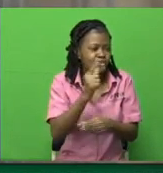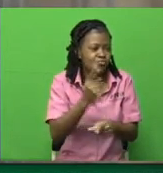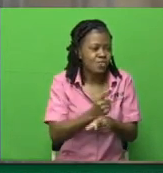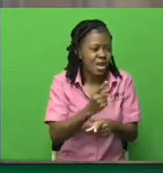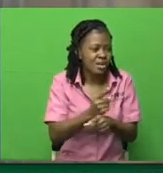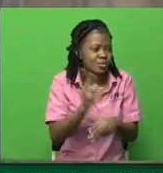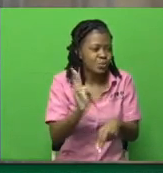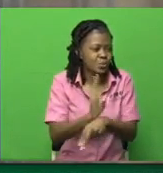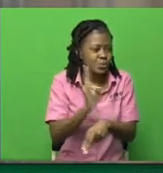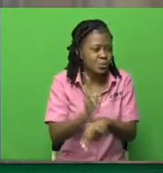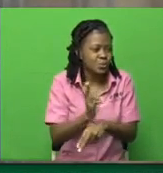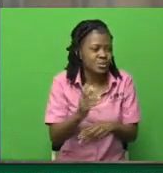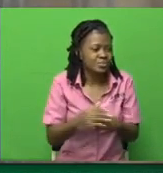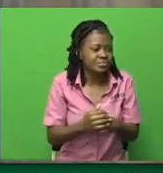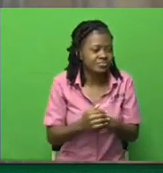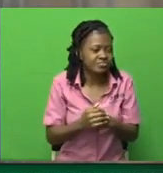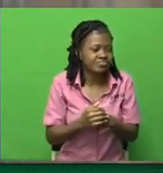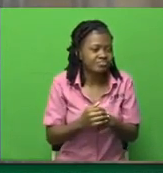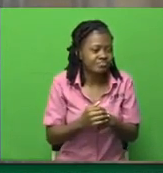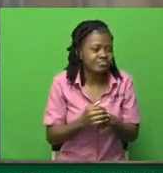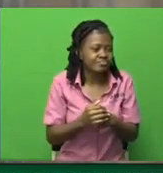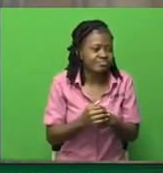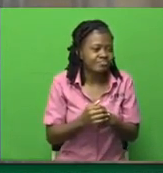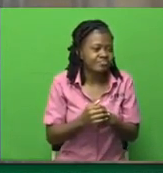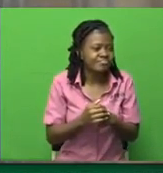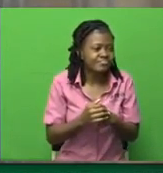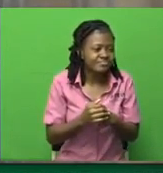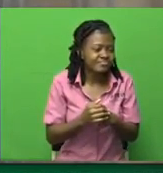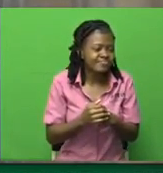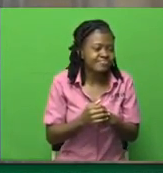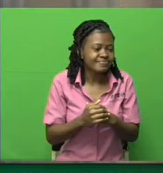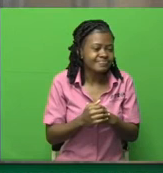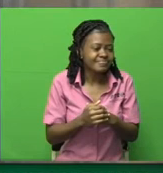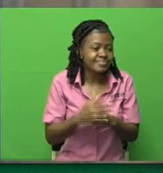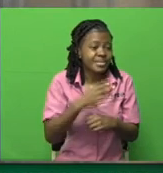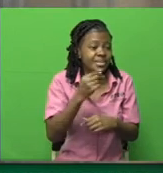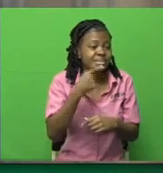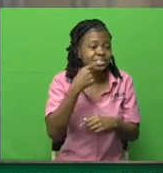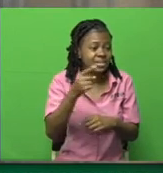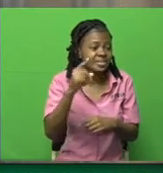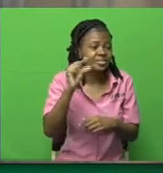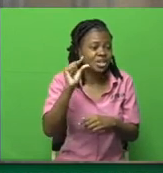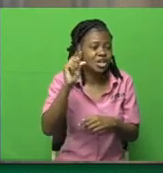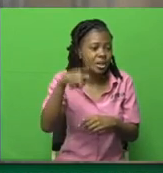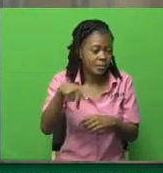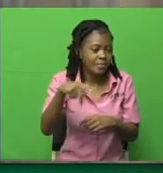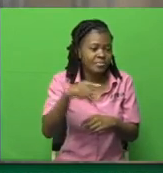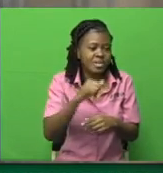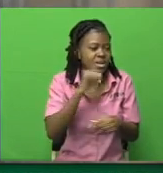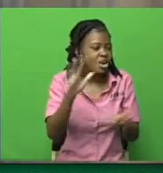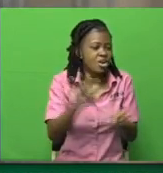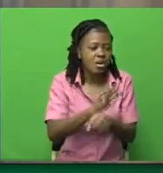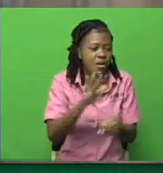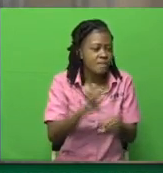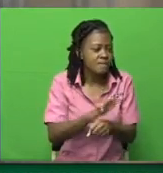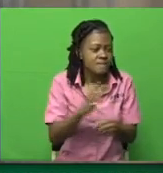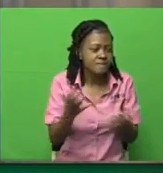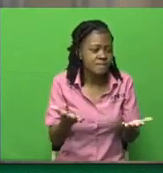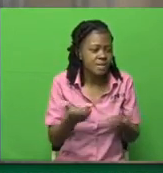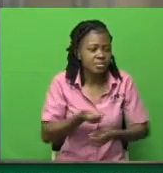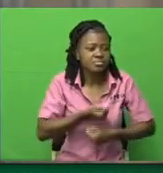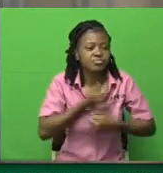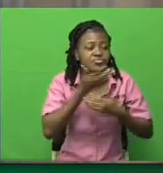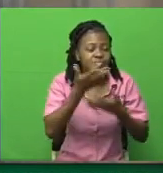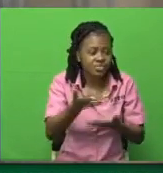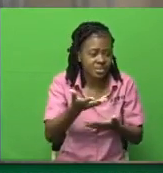let me share the truth in terms of UDP which is not being disclosed to the population information